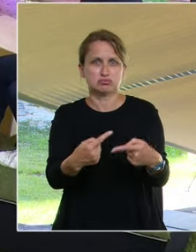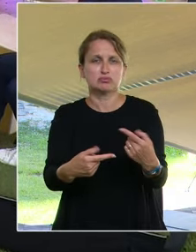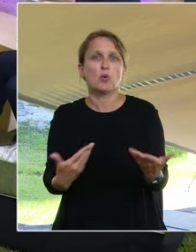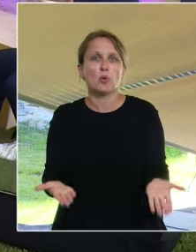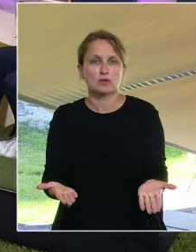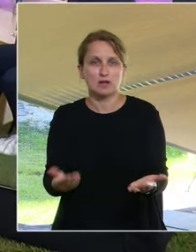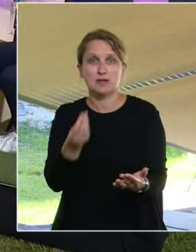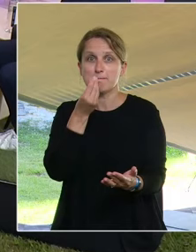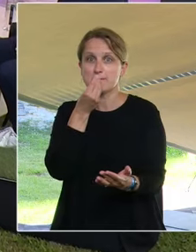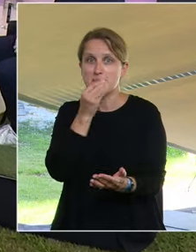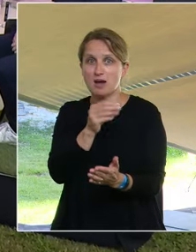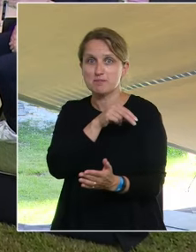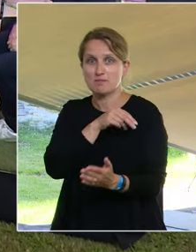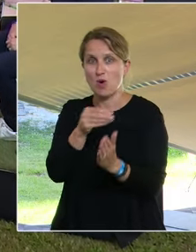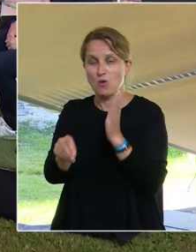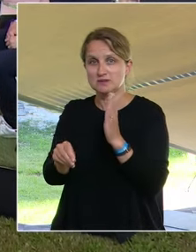part.